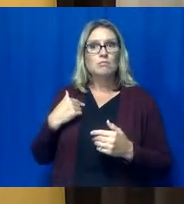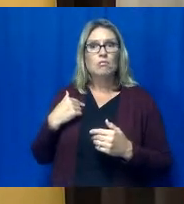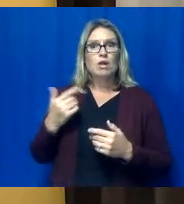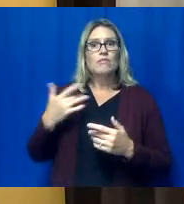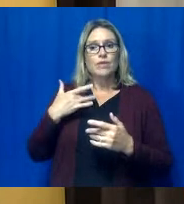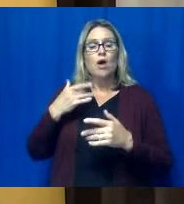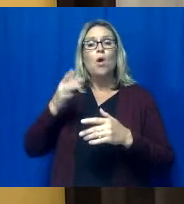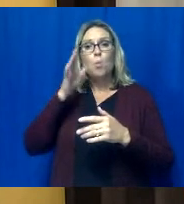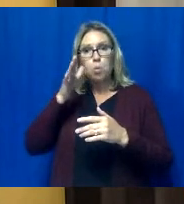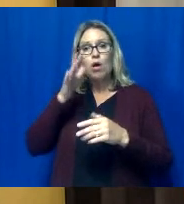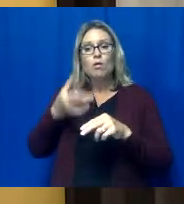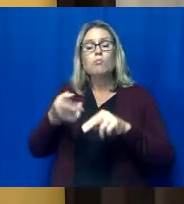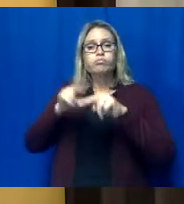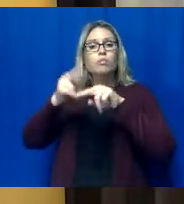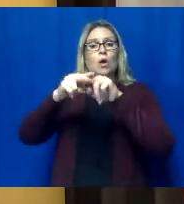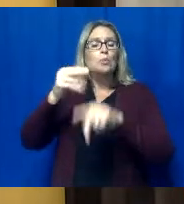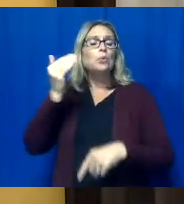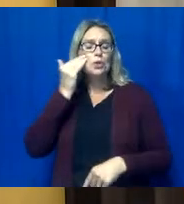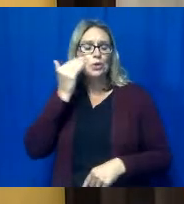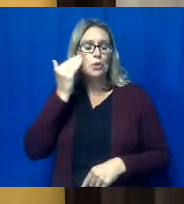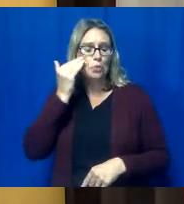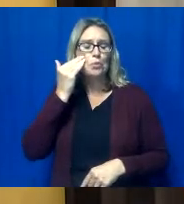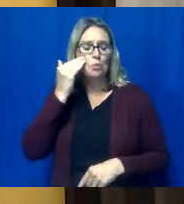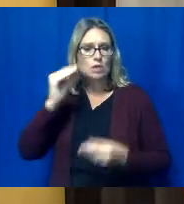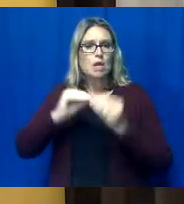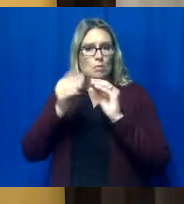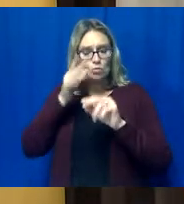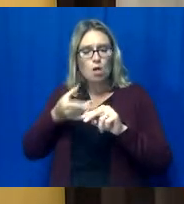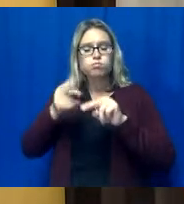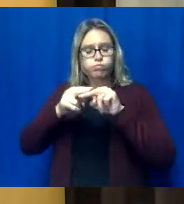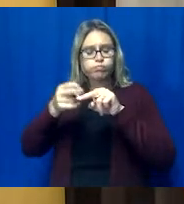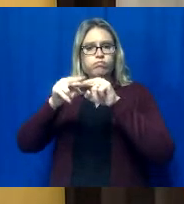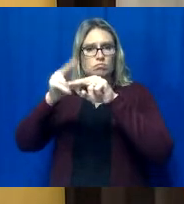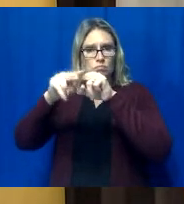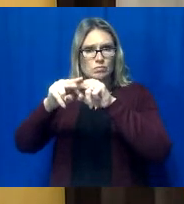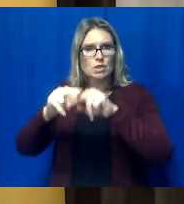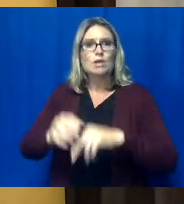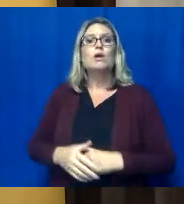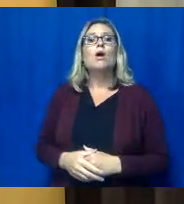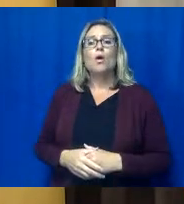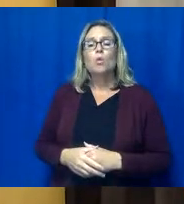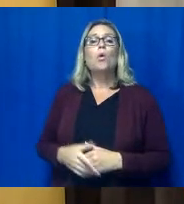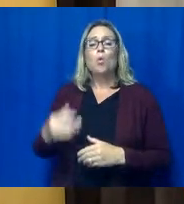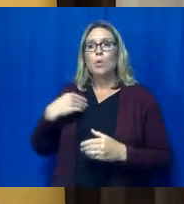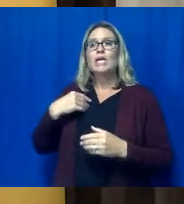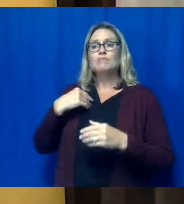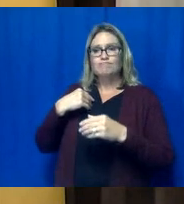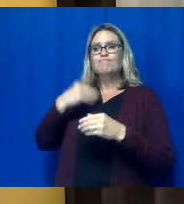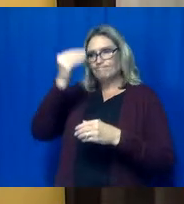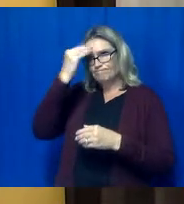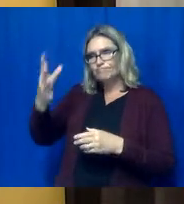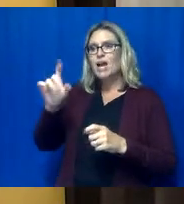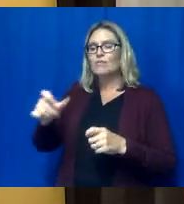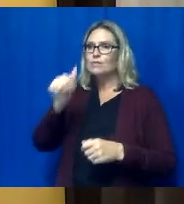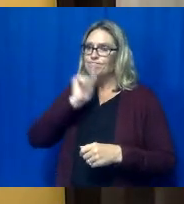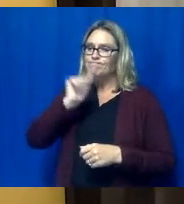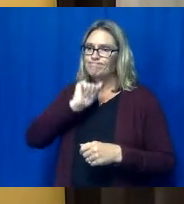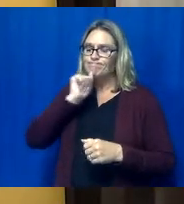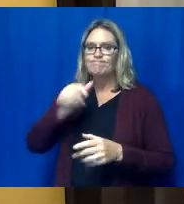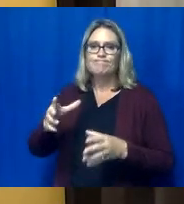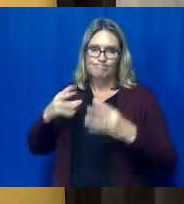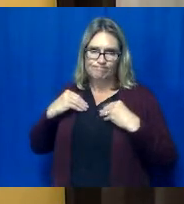was not unexpected, and that New Brunswickers were encouraged to learn to live with the disease as we headed into the